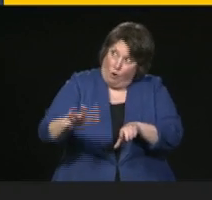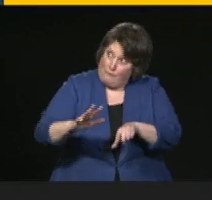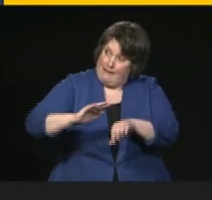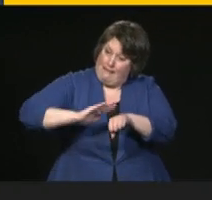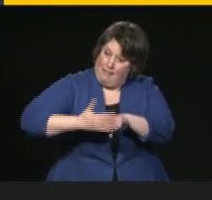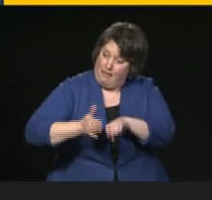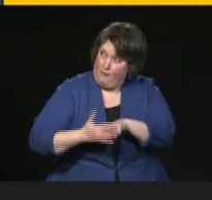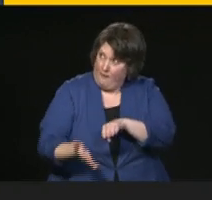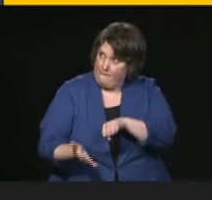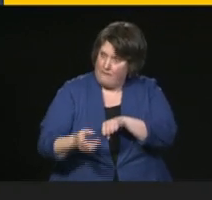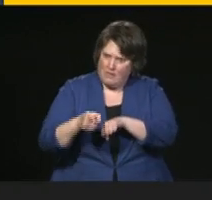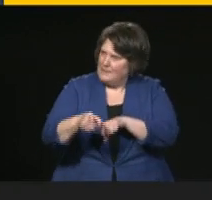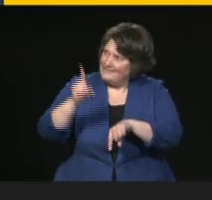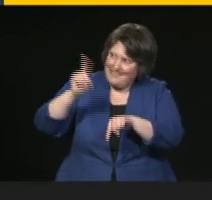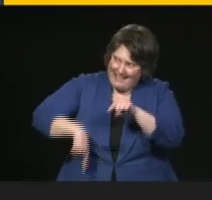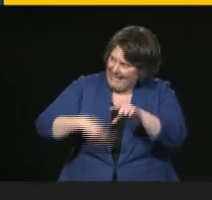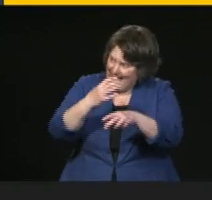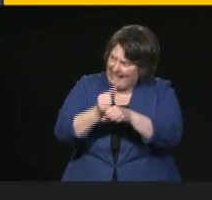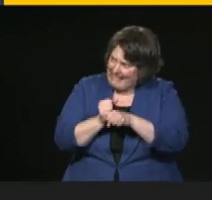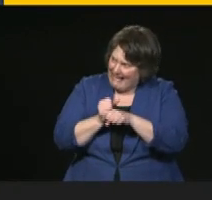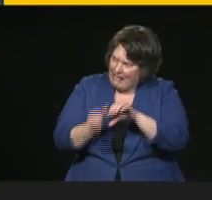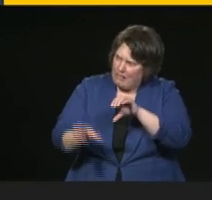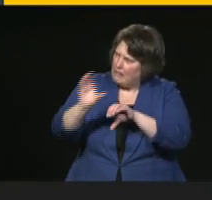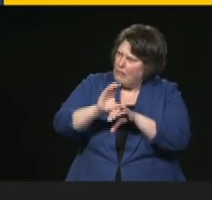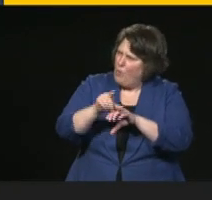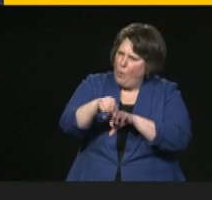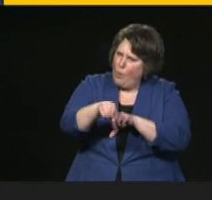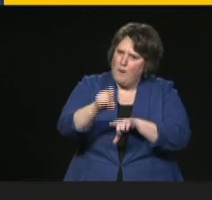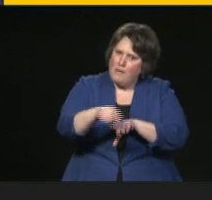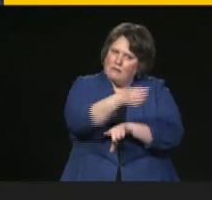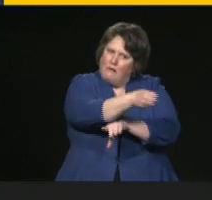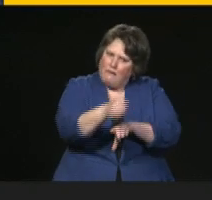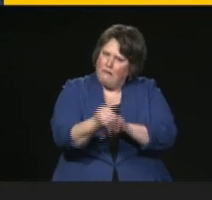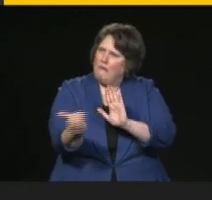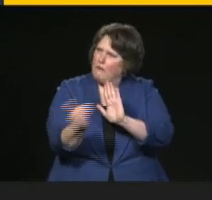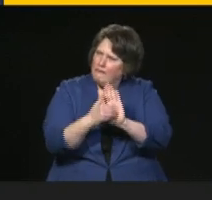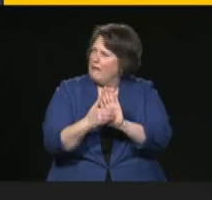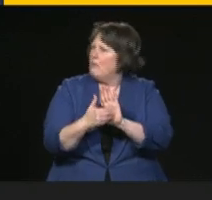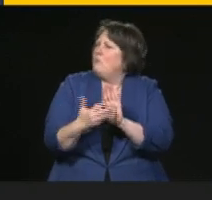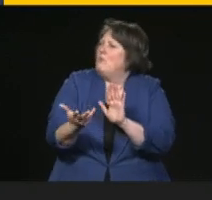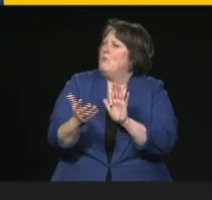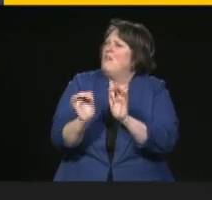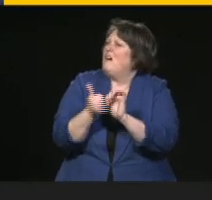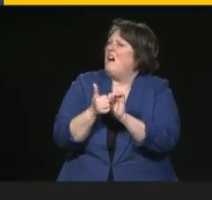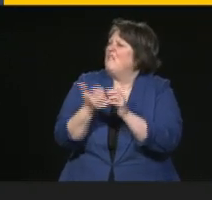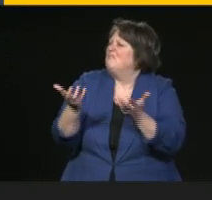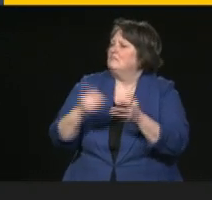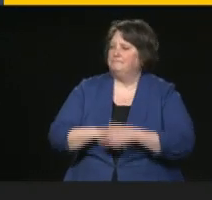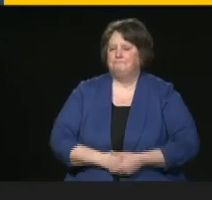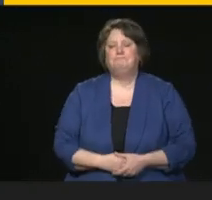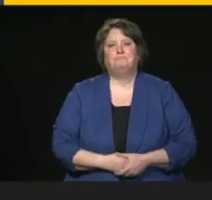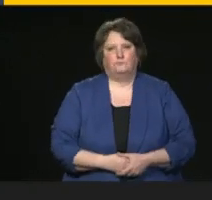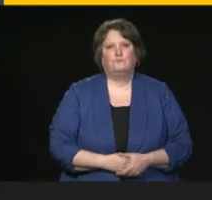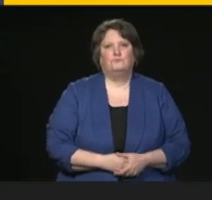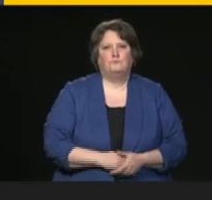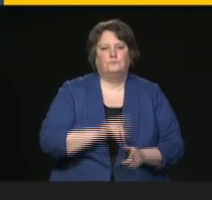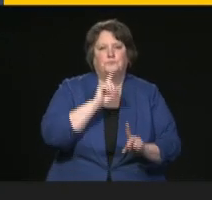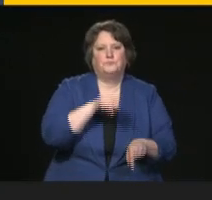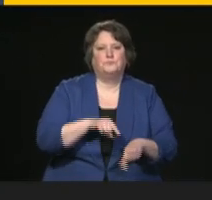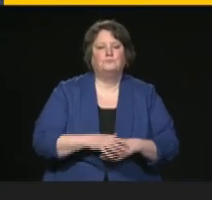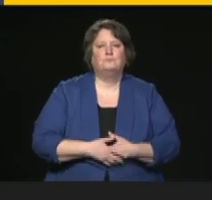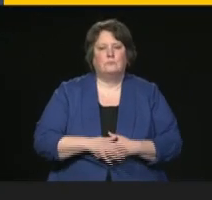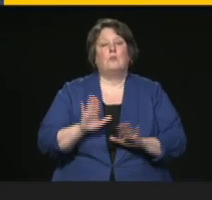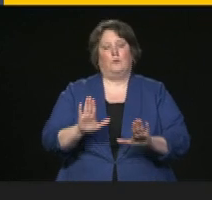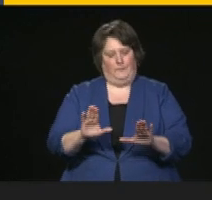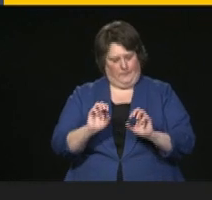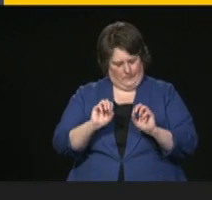to rehire to get the wage subsidies? What does that mean exactly? Well, I want to be really clear. We're making sure that